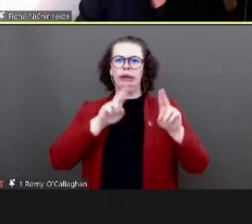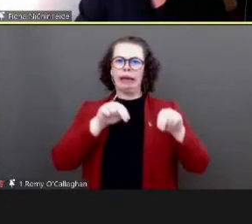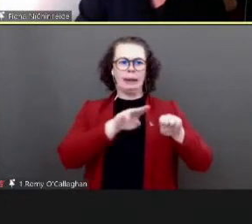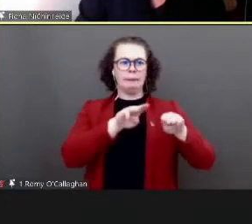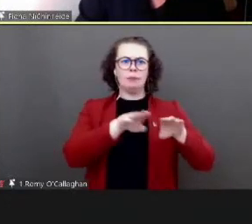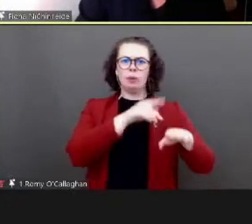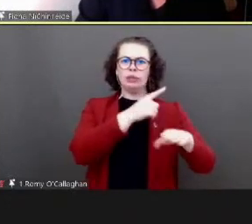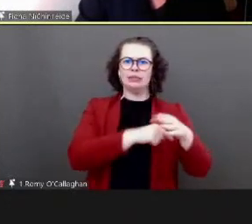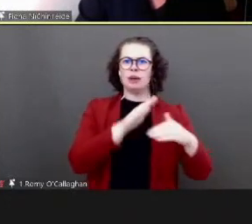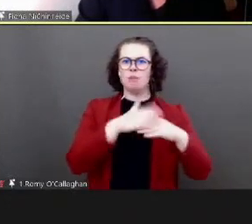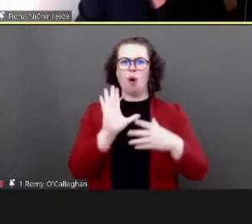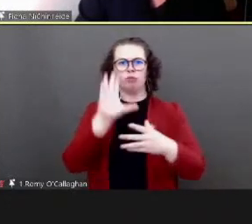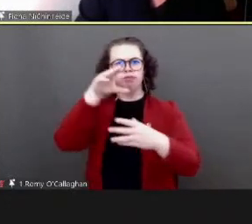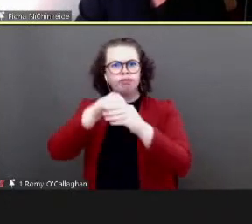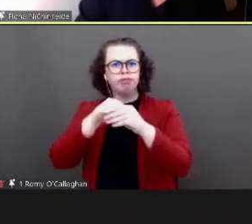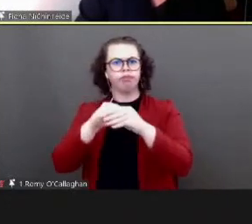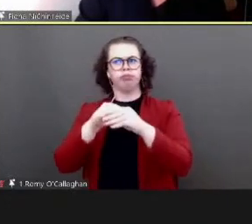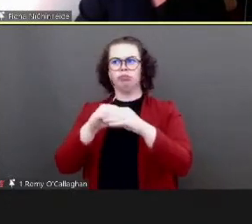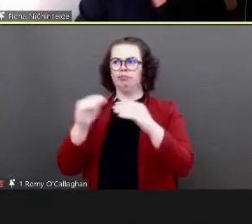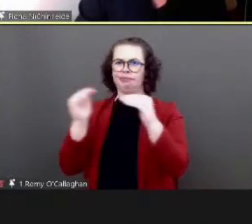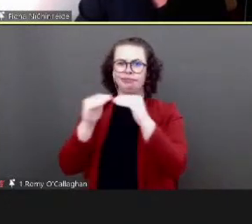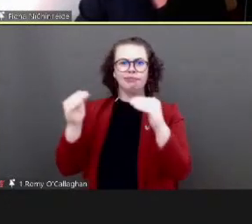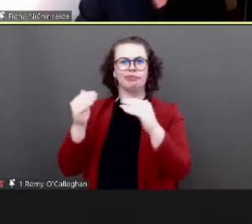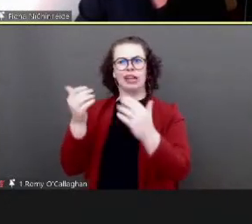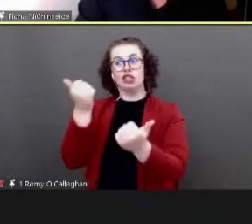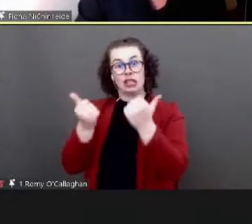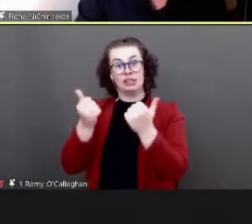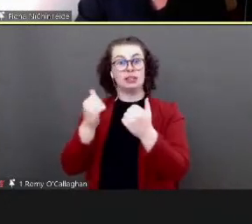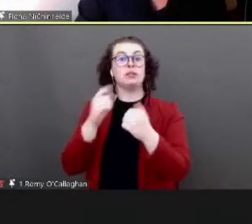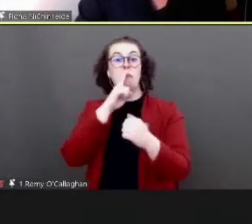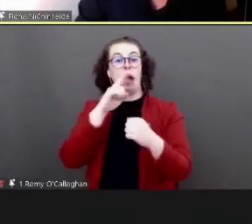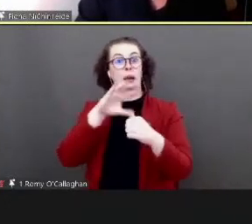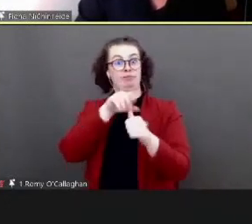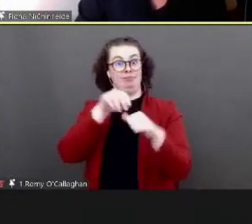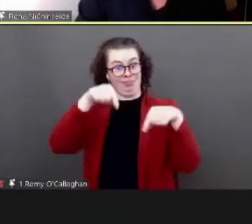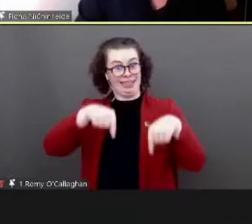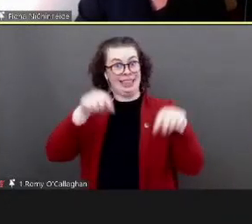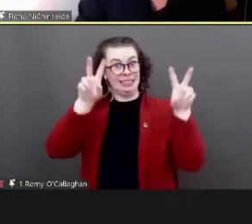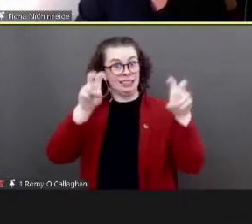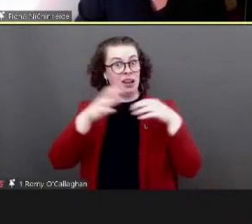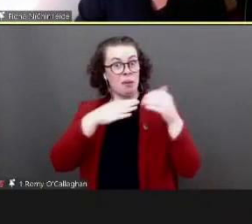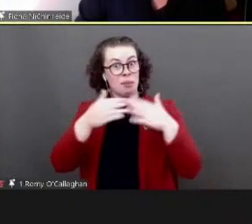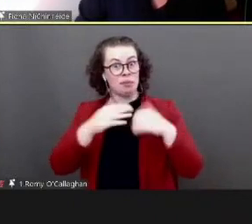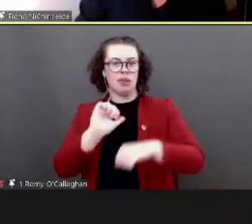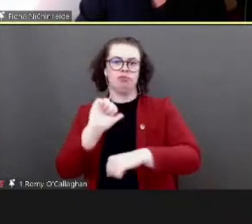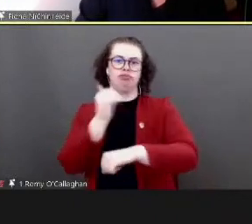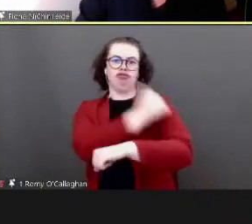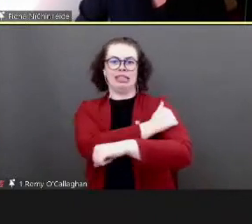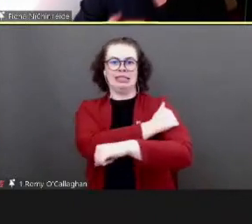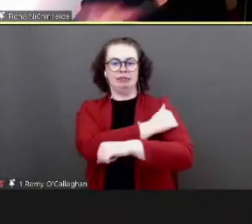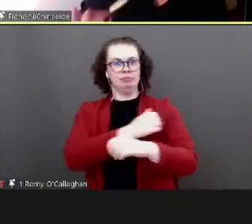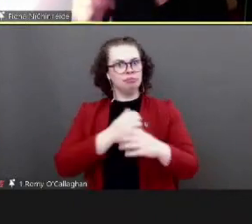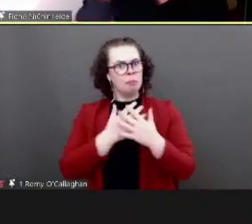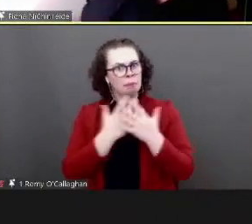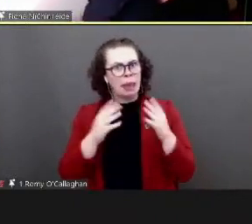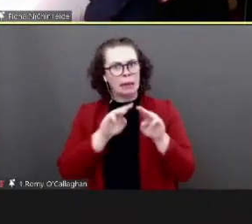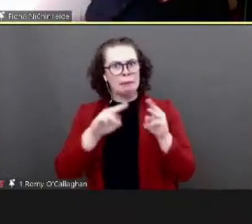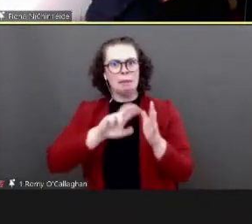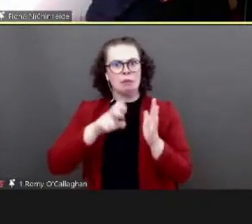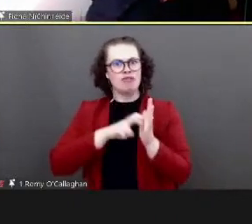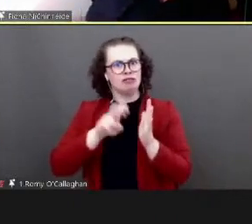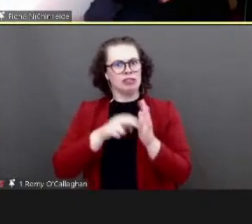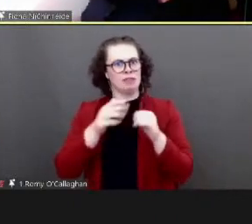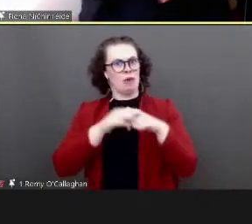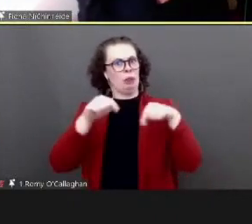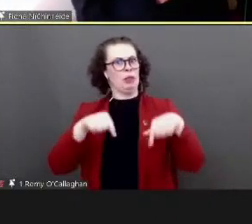people with disabilities as it relates to prison. There's been strong interest in this particular session, and indeed, I don't know about everybody